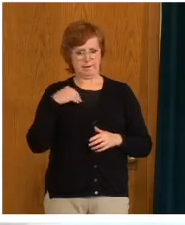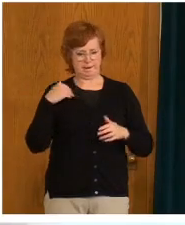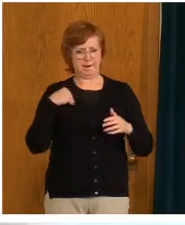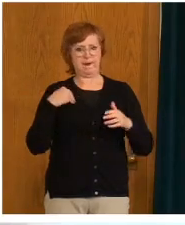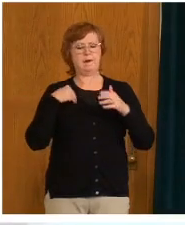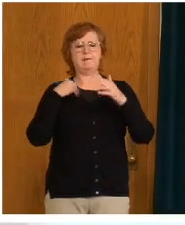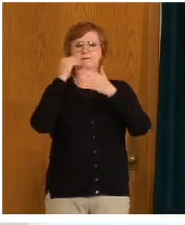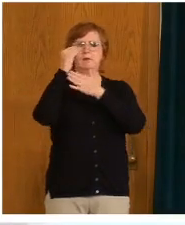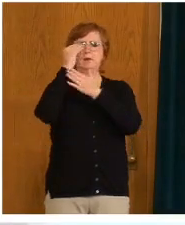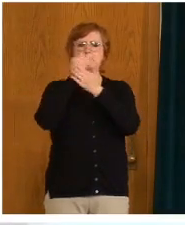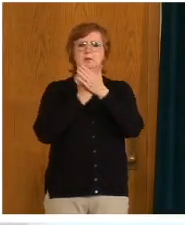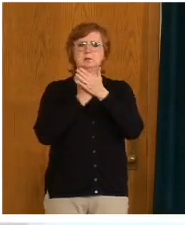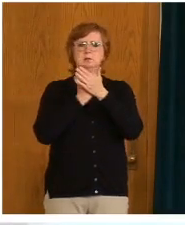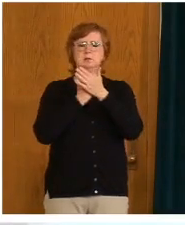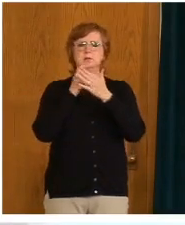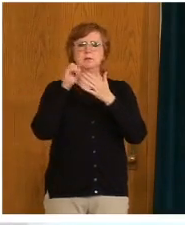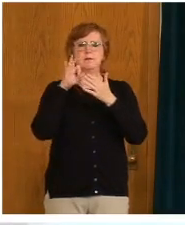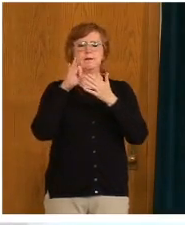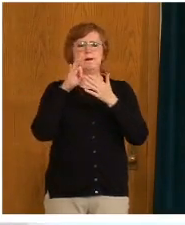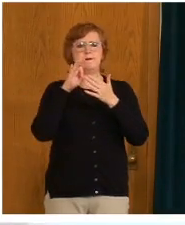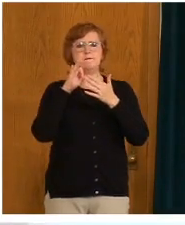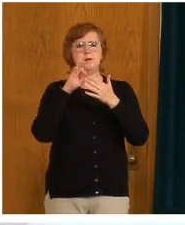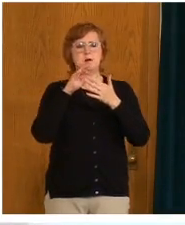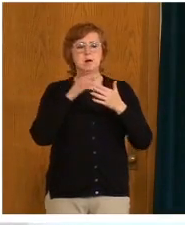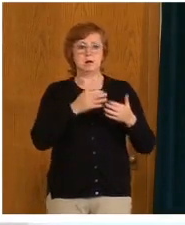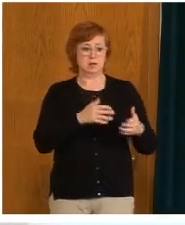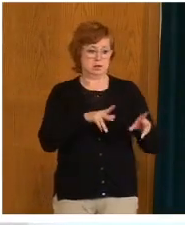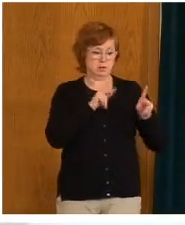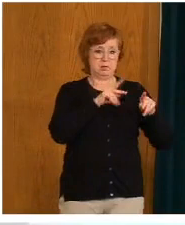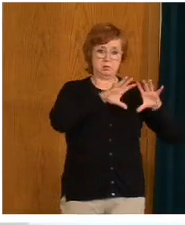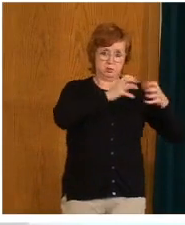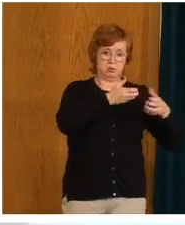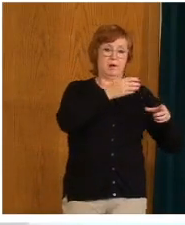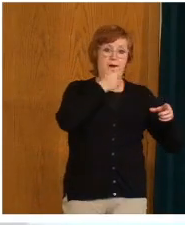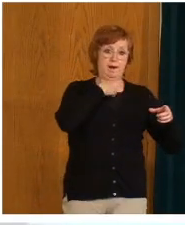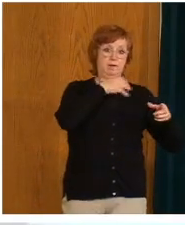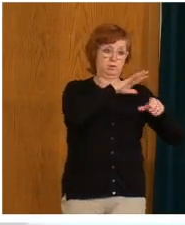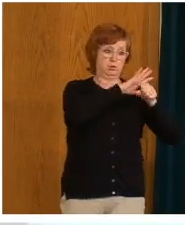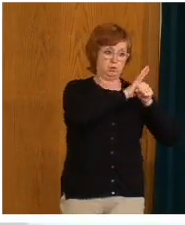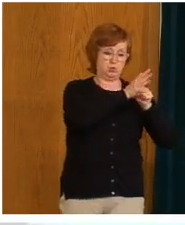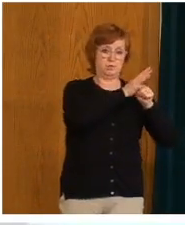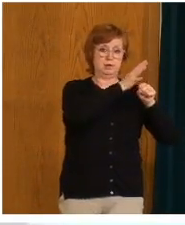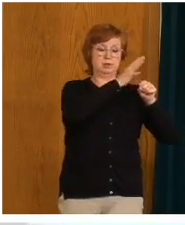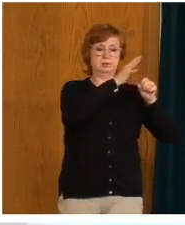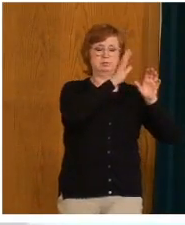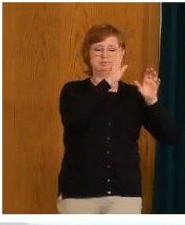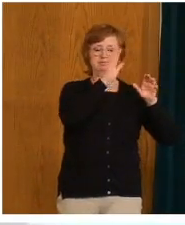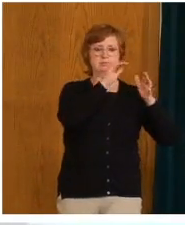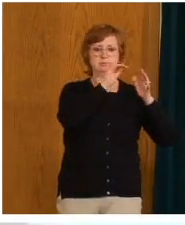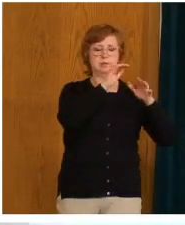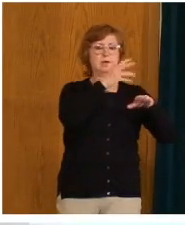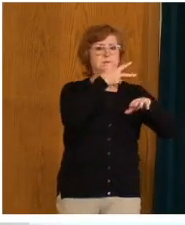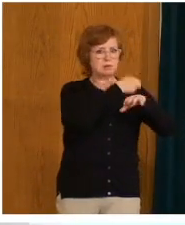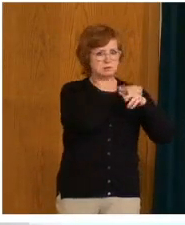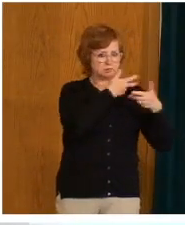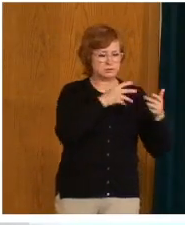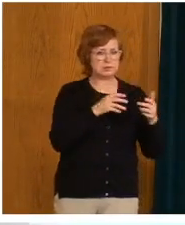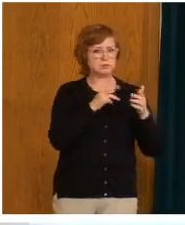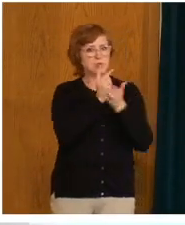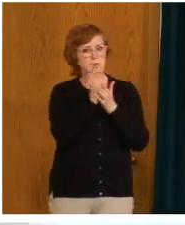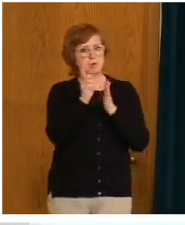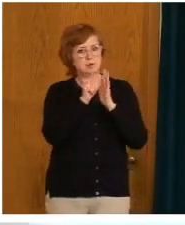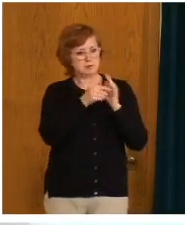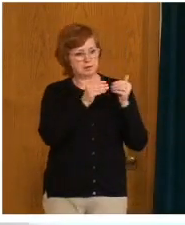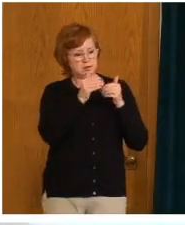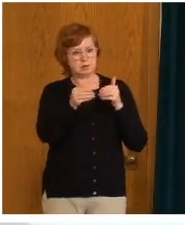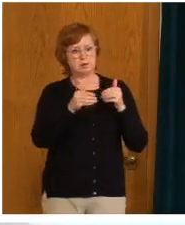that less than 1% of our cases were in people who were 3 weeks out from the second dose. Having said that, that doesn't